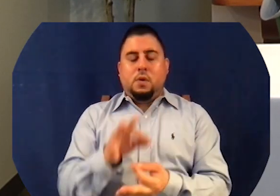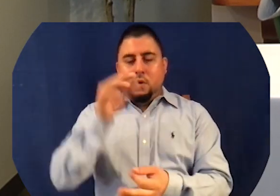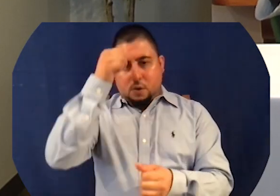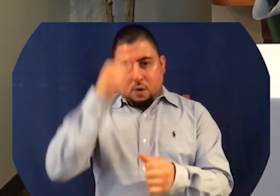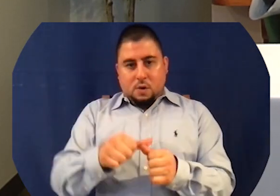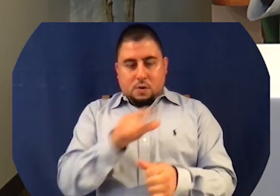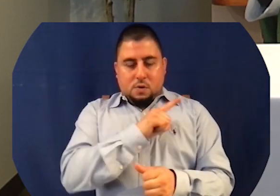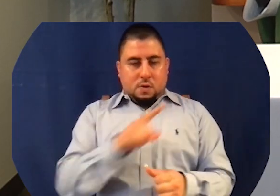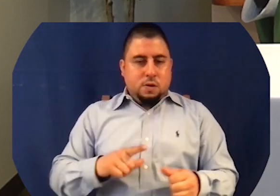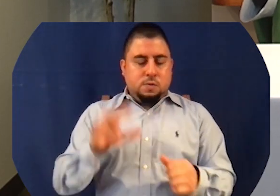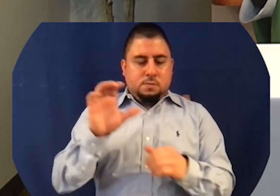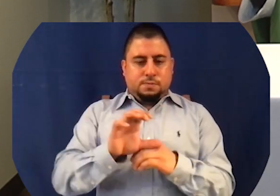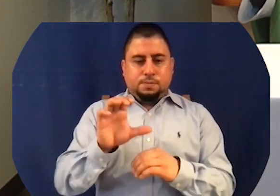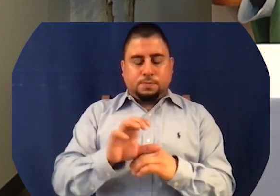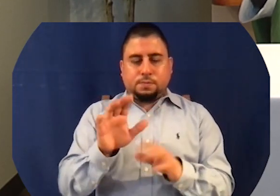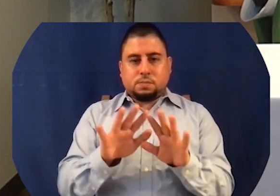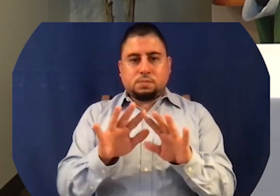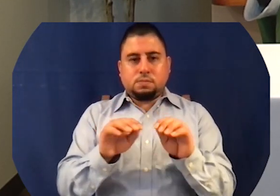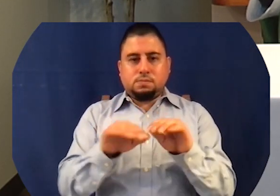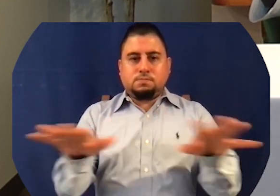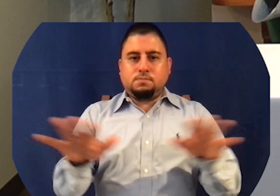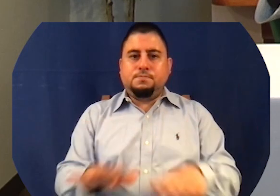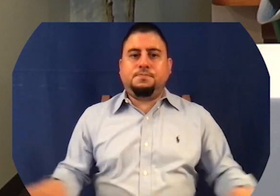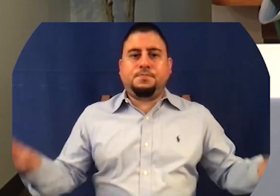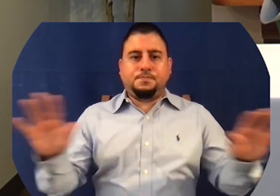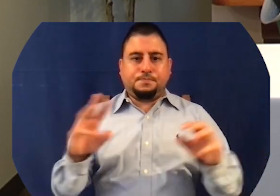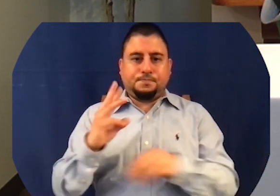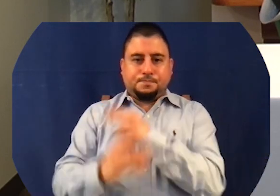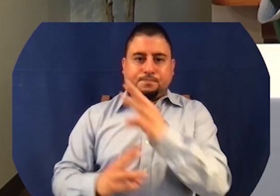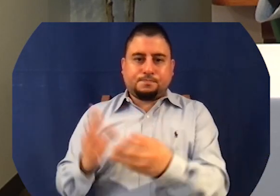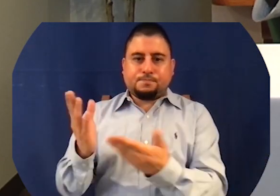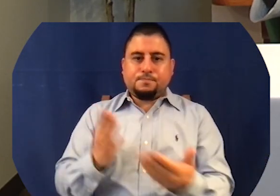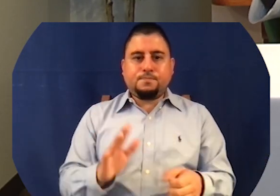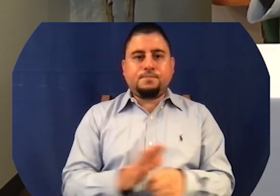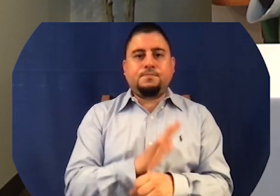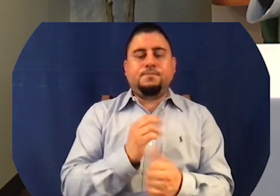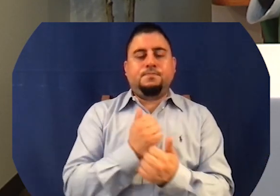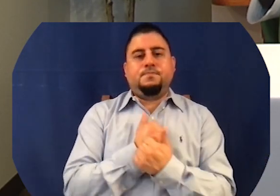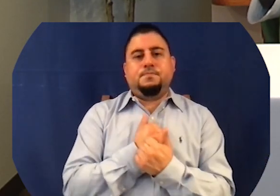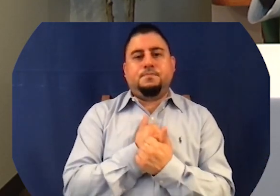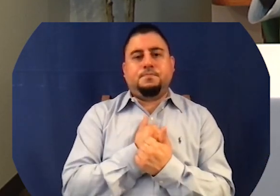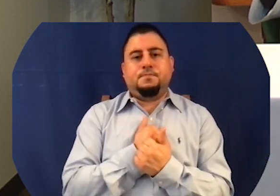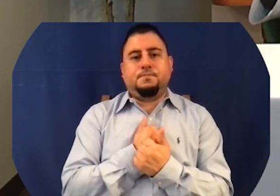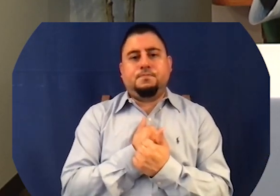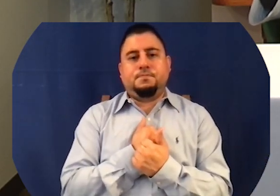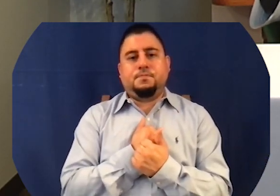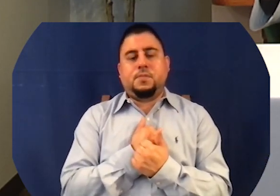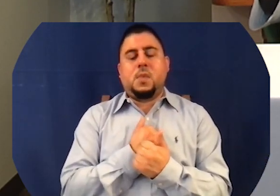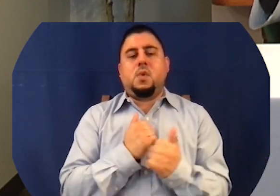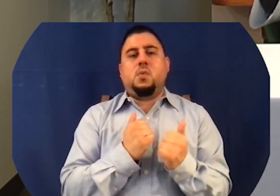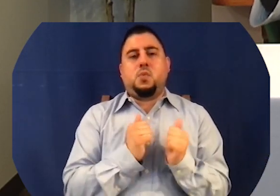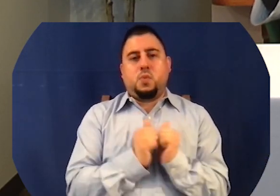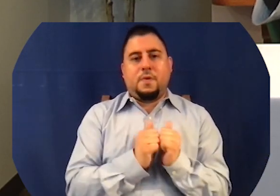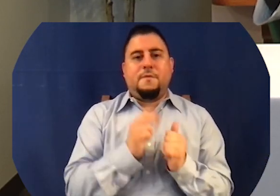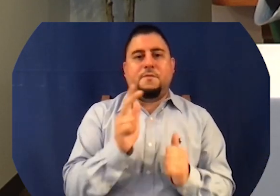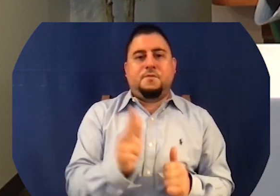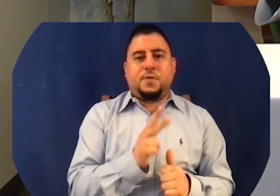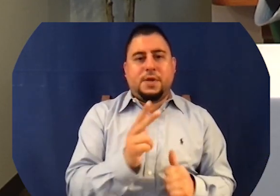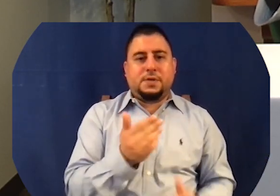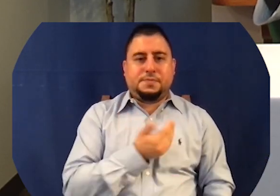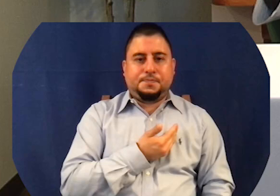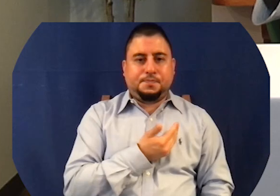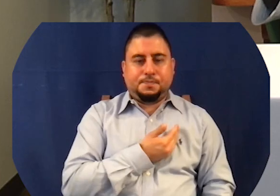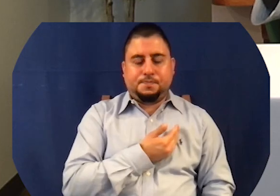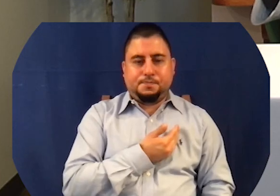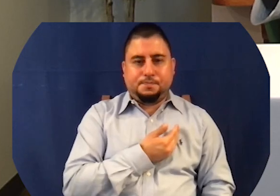Remember, Lord, your church spread throughout the world, and bring her to the fullness of charity, together with Francis our